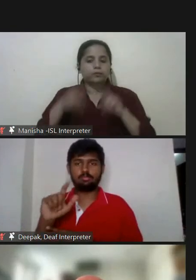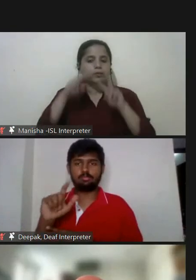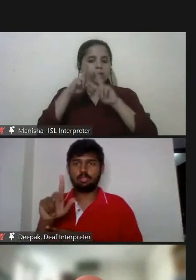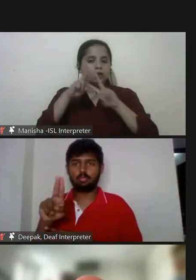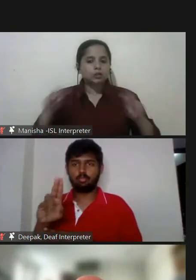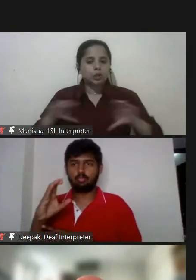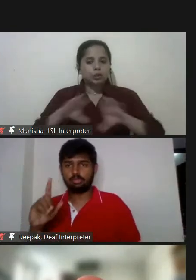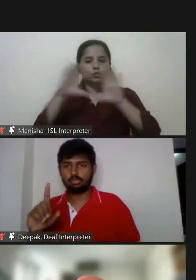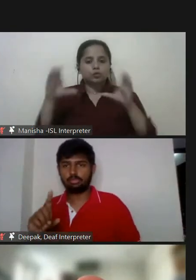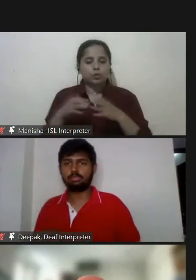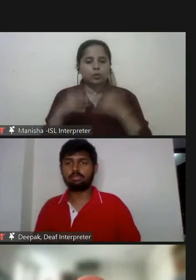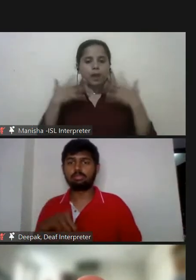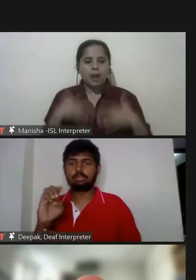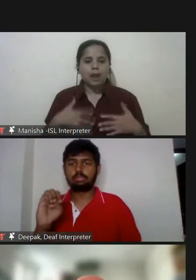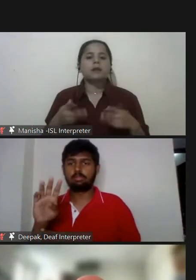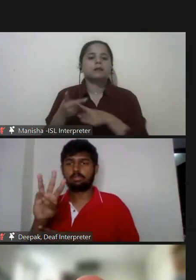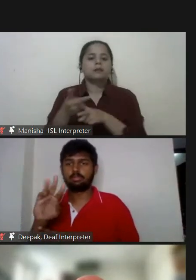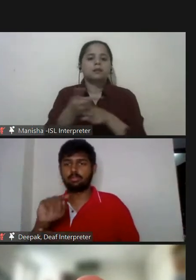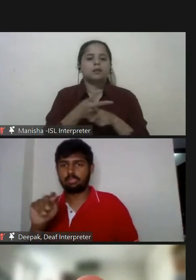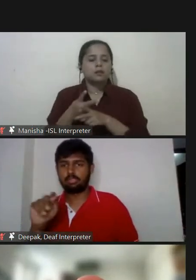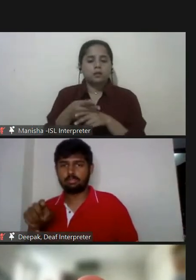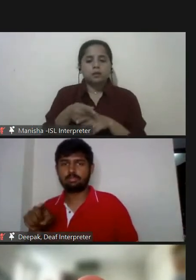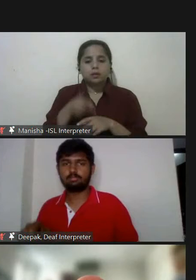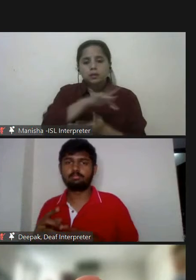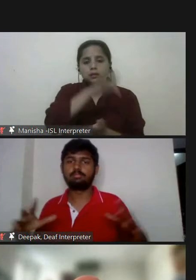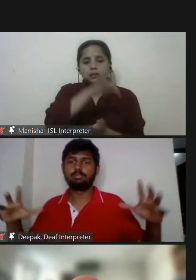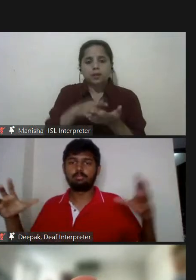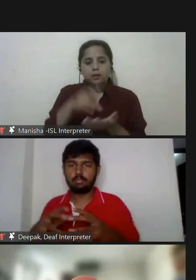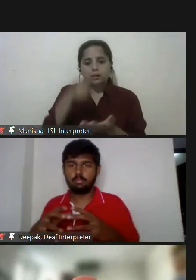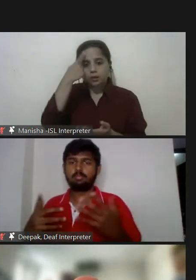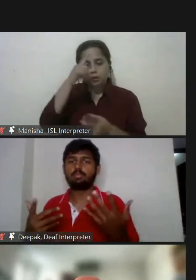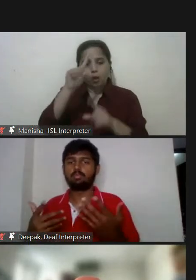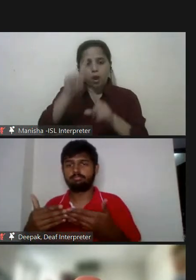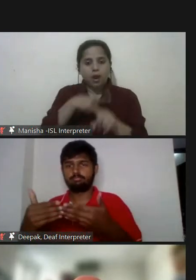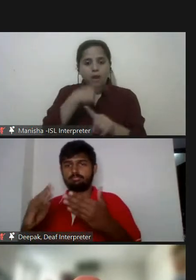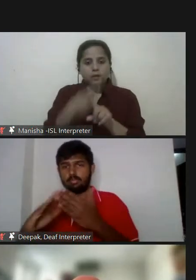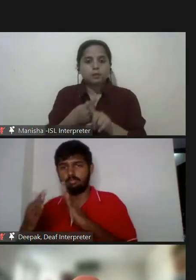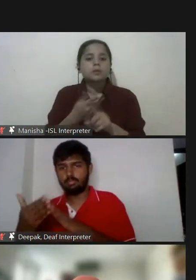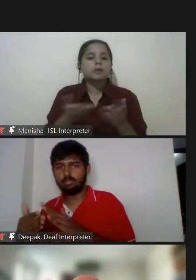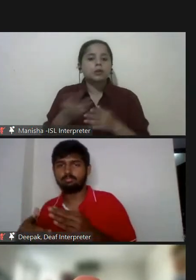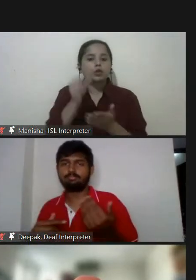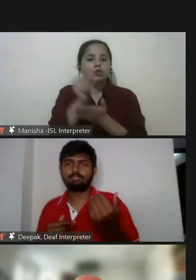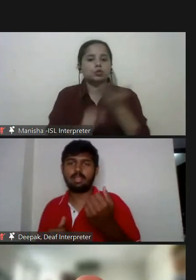Healthcare, Center of Expertise Health Innovation, The Hague University